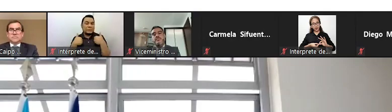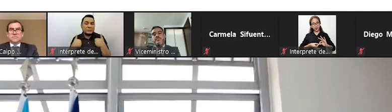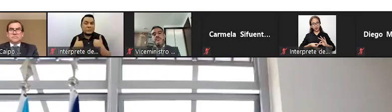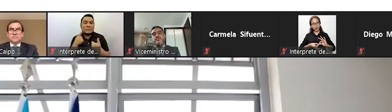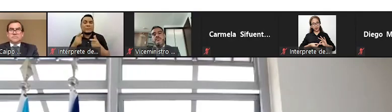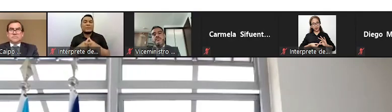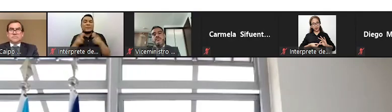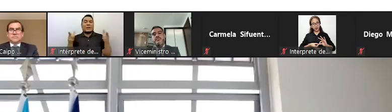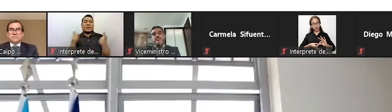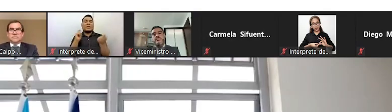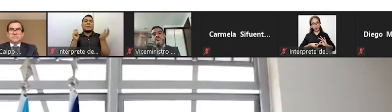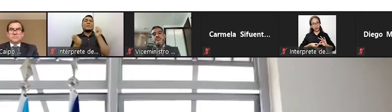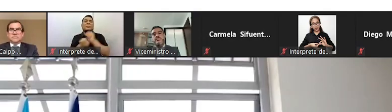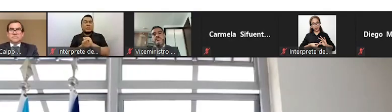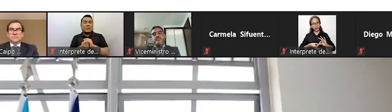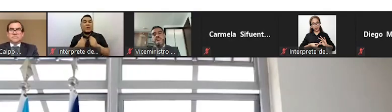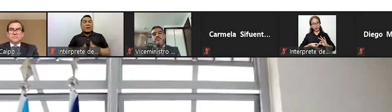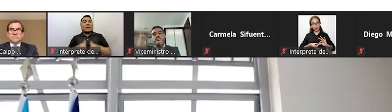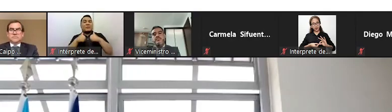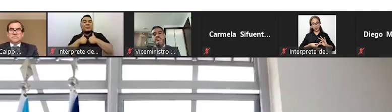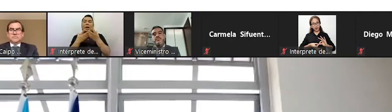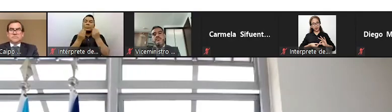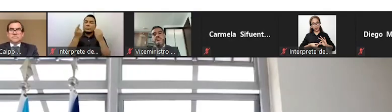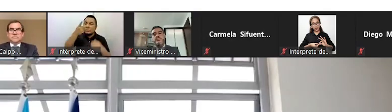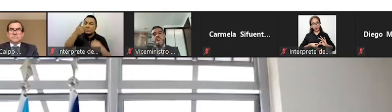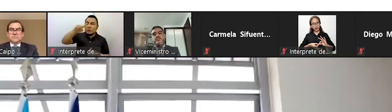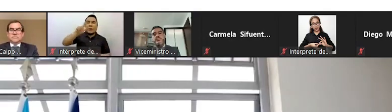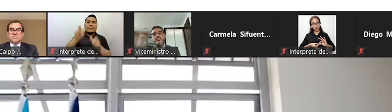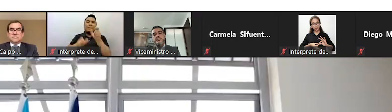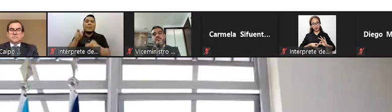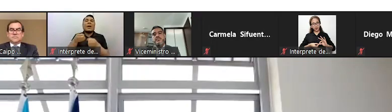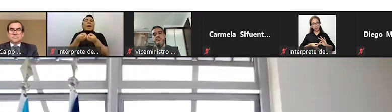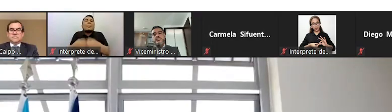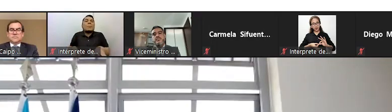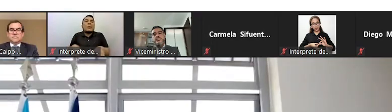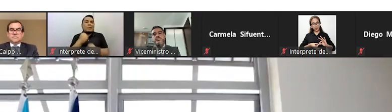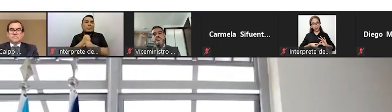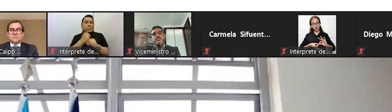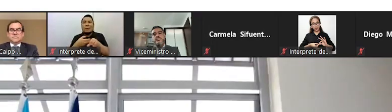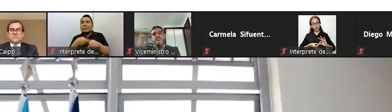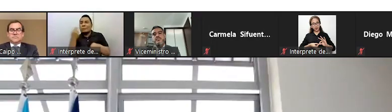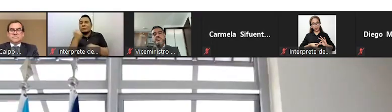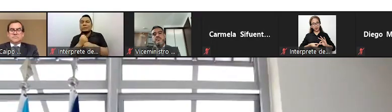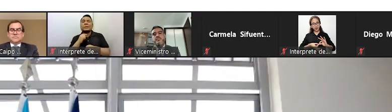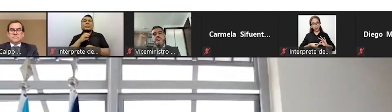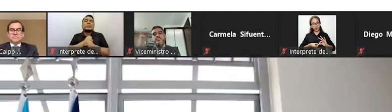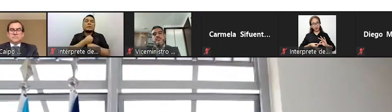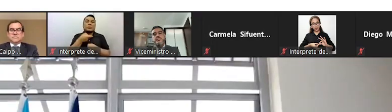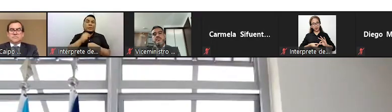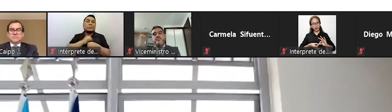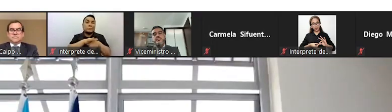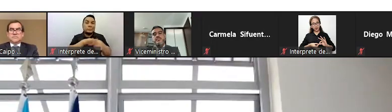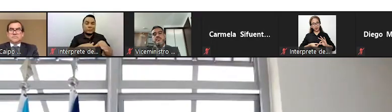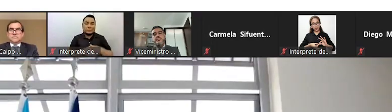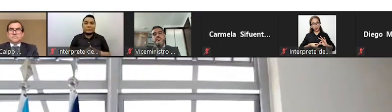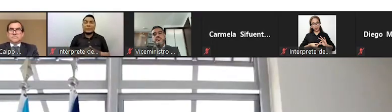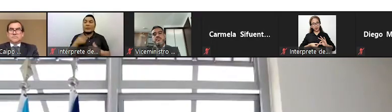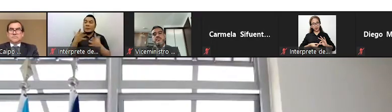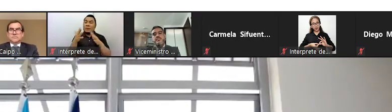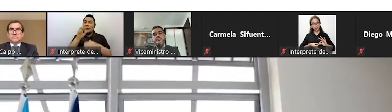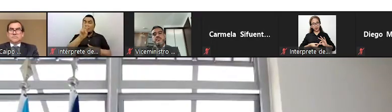um that will have a great impact on the life of millions of people who have lost their jobs who have suffered from this